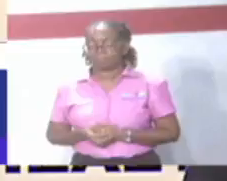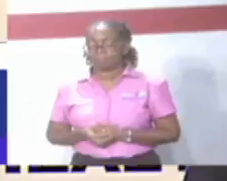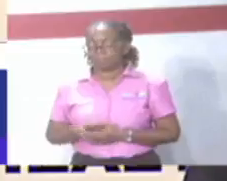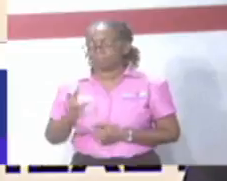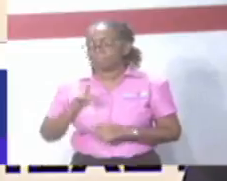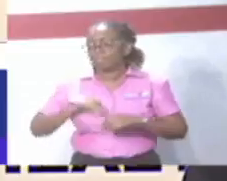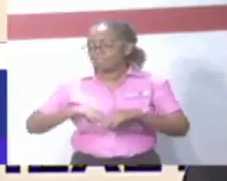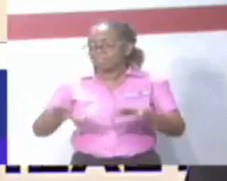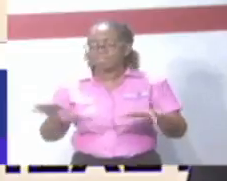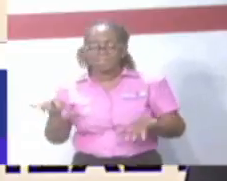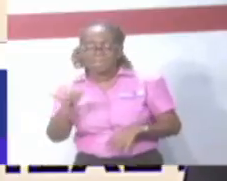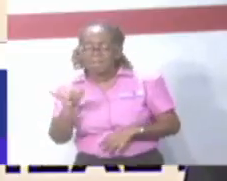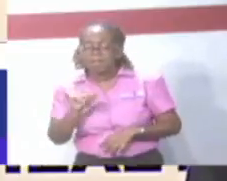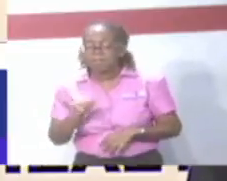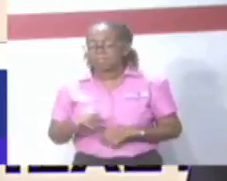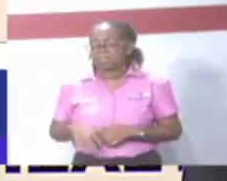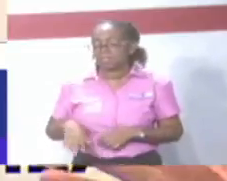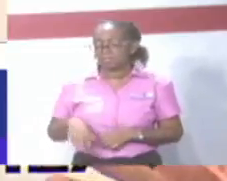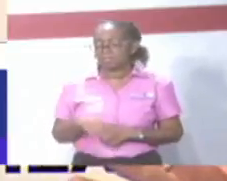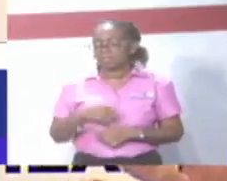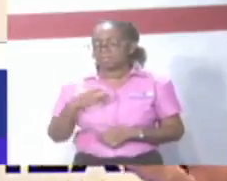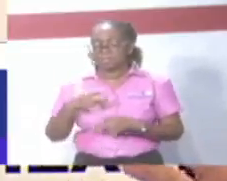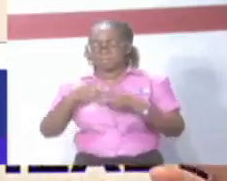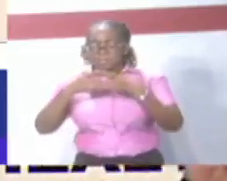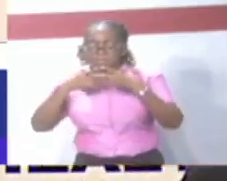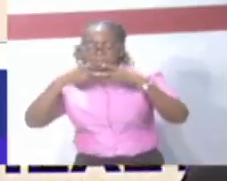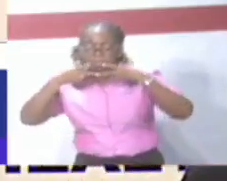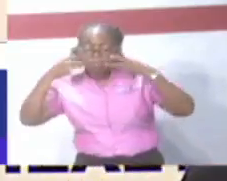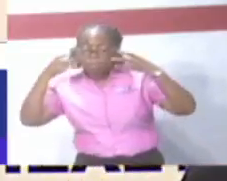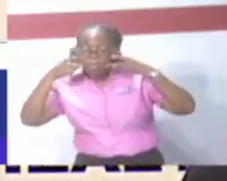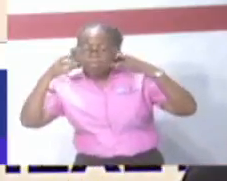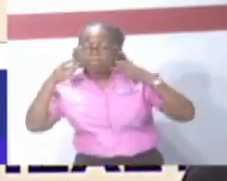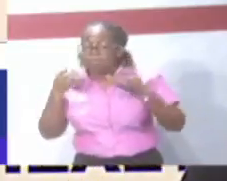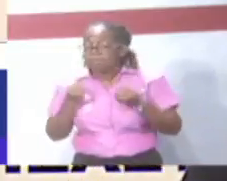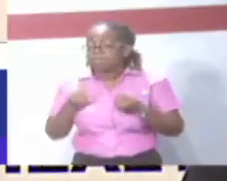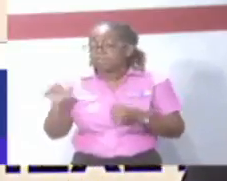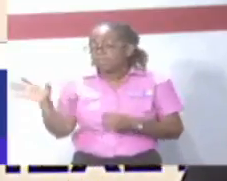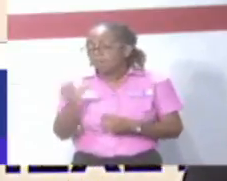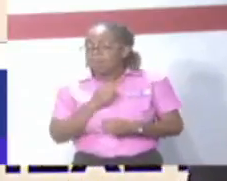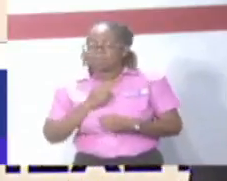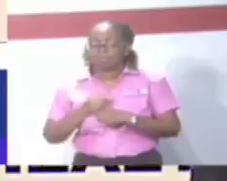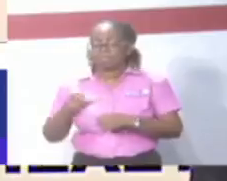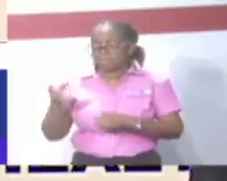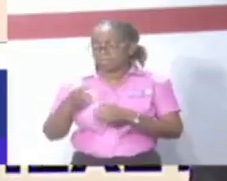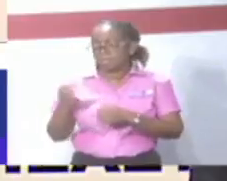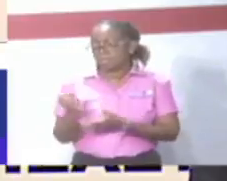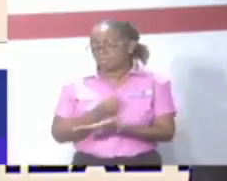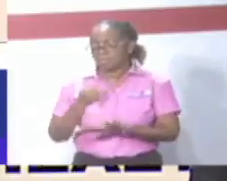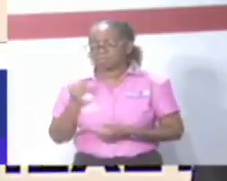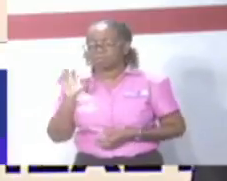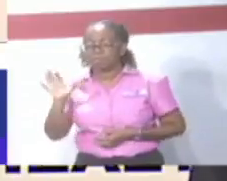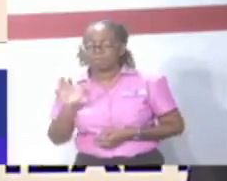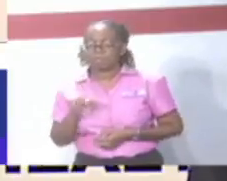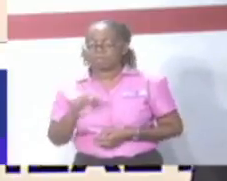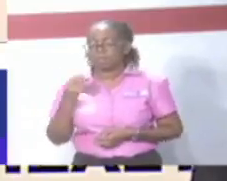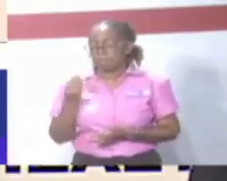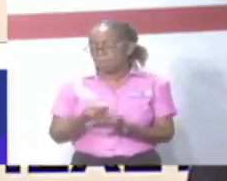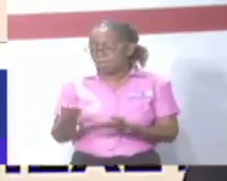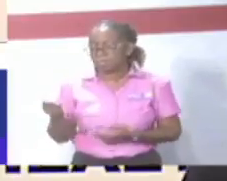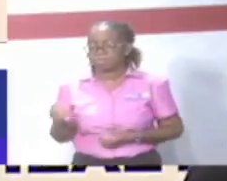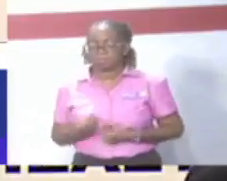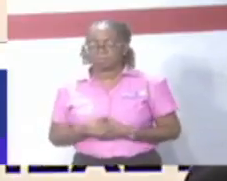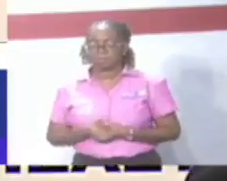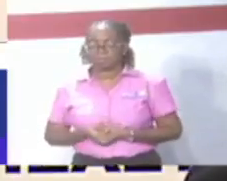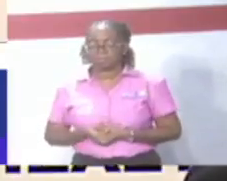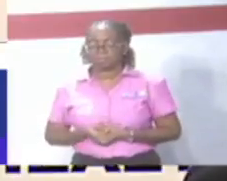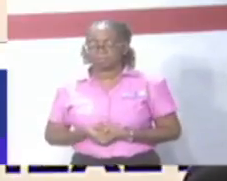in and take what you have. He doesn't care about your life, just want what you have, what makes you live. Now, in good health,